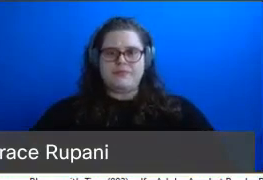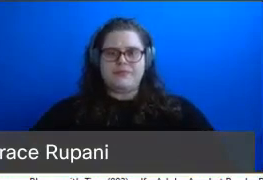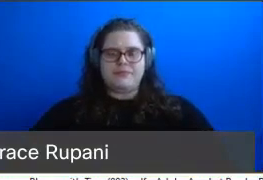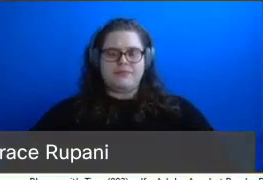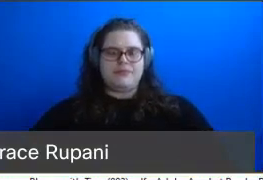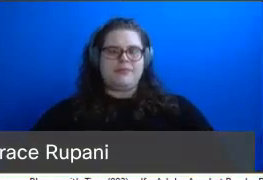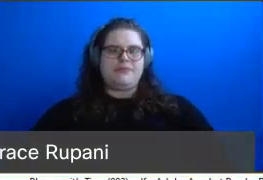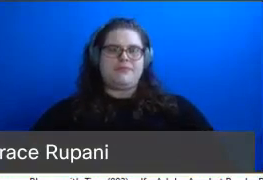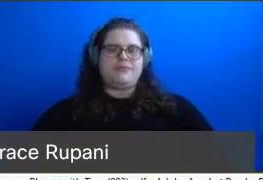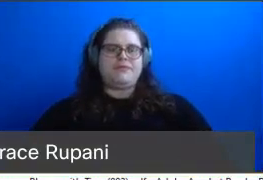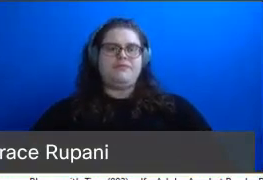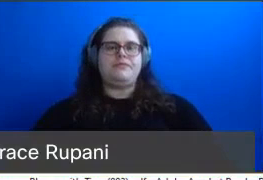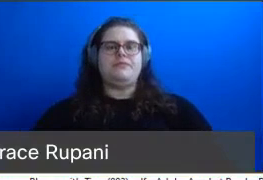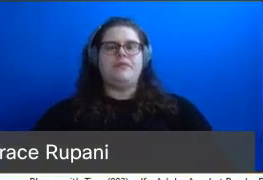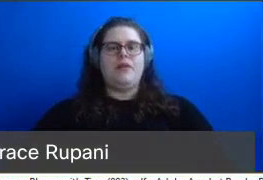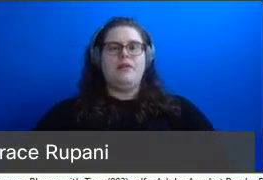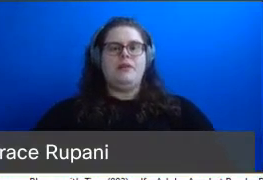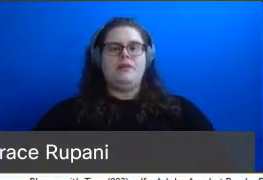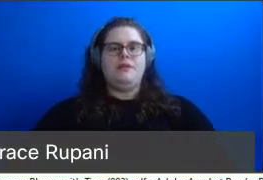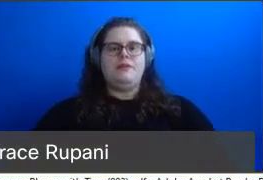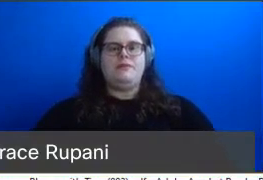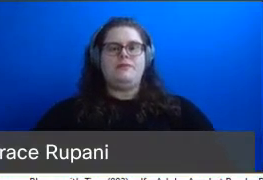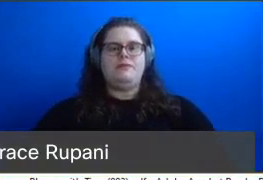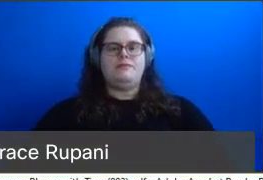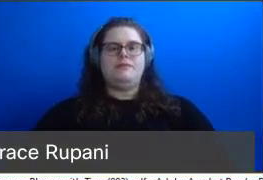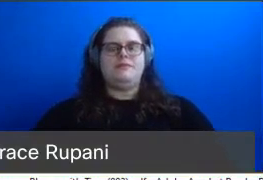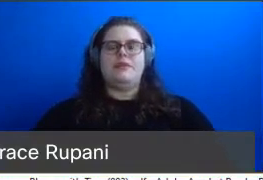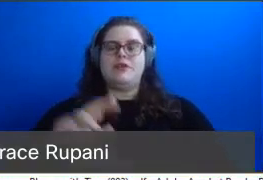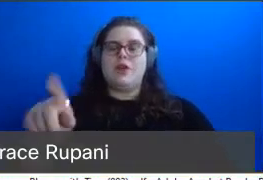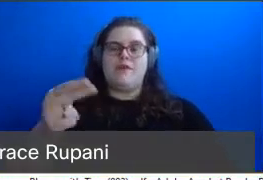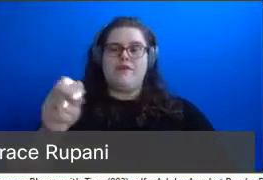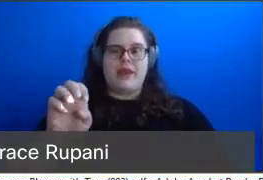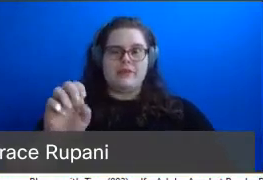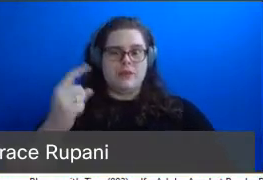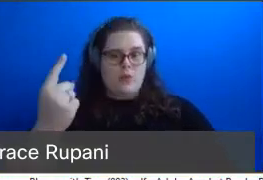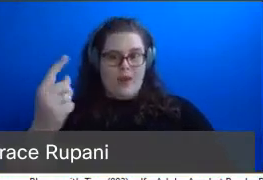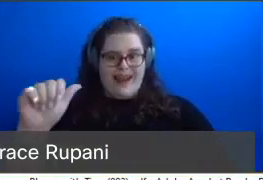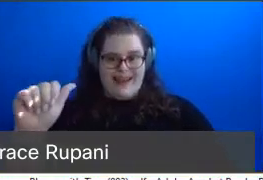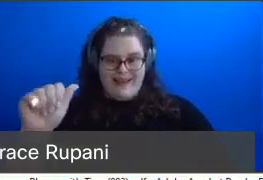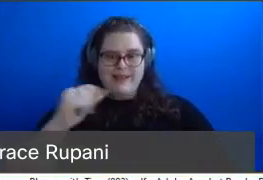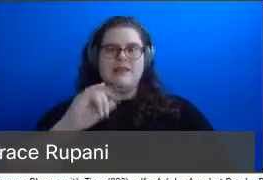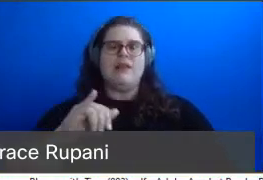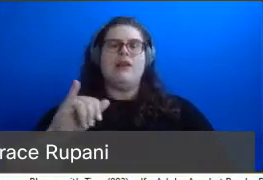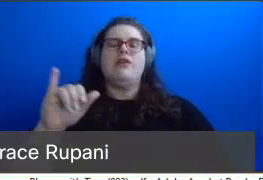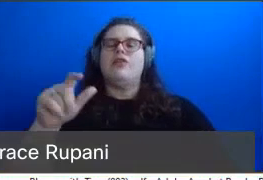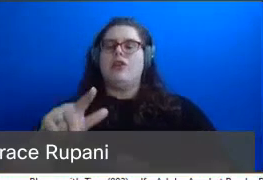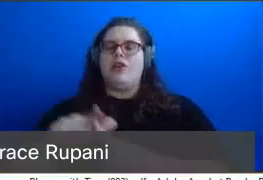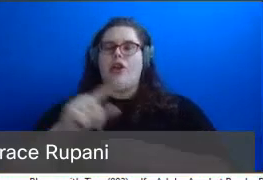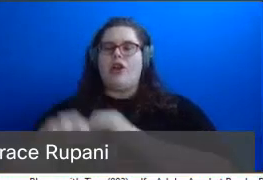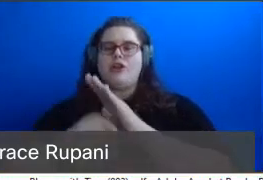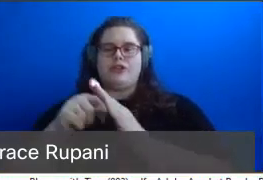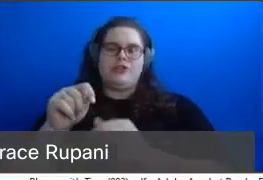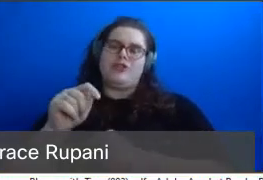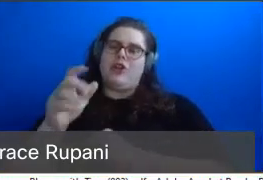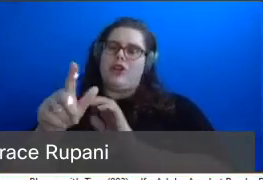in phase 1A, long-term care residents, as well as